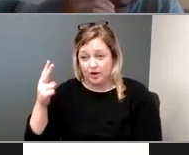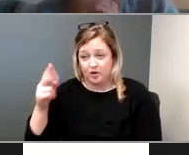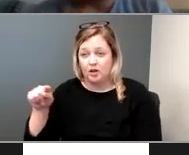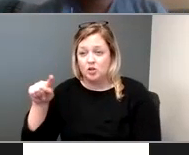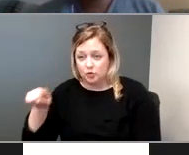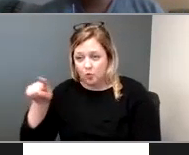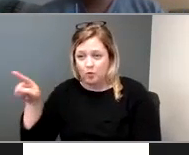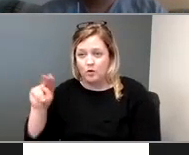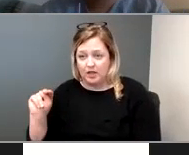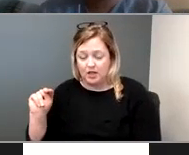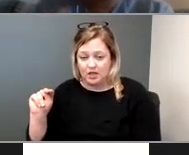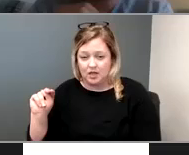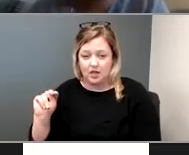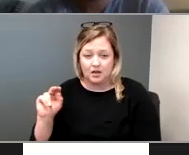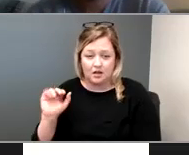Monica,